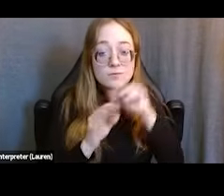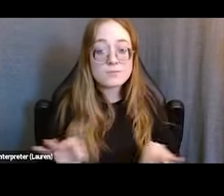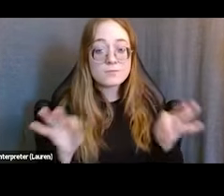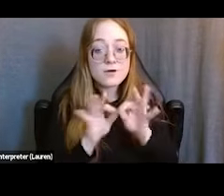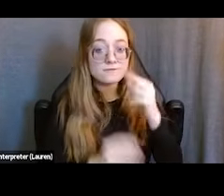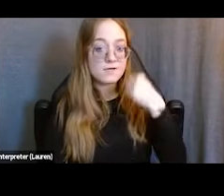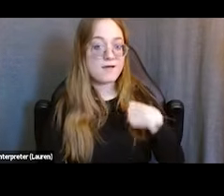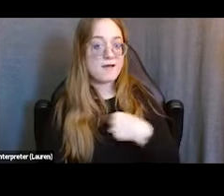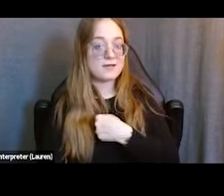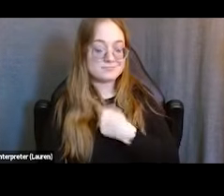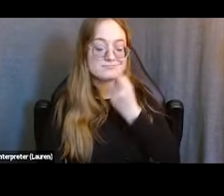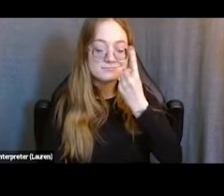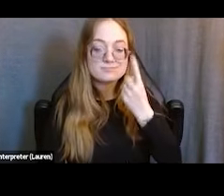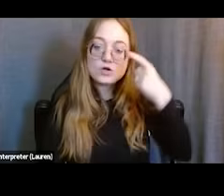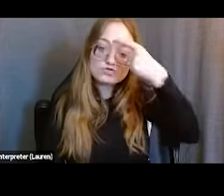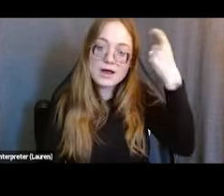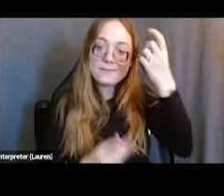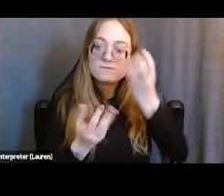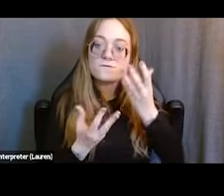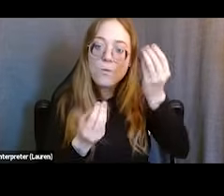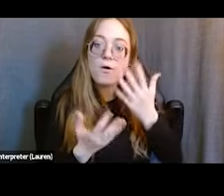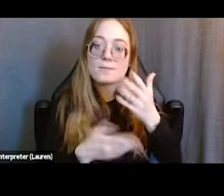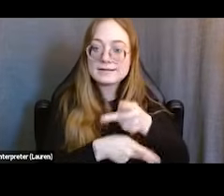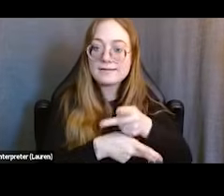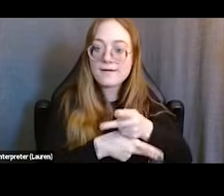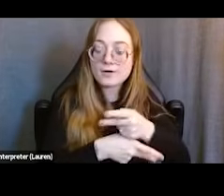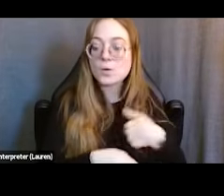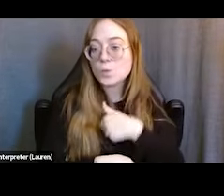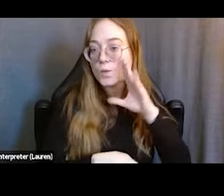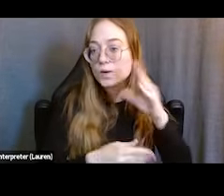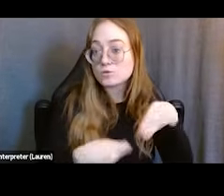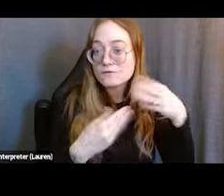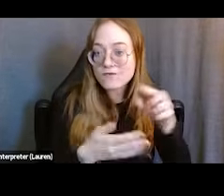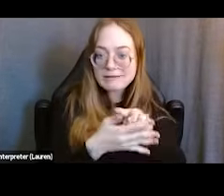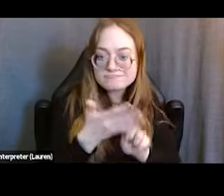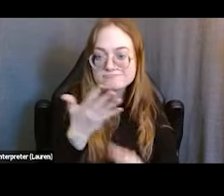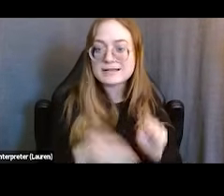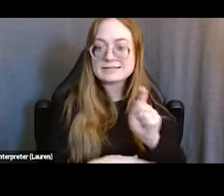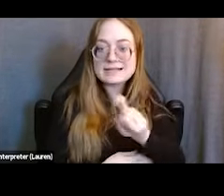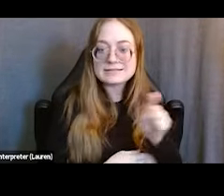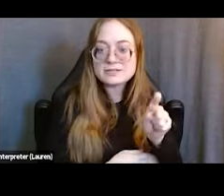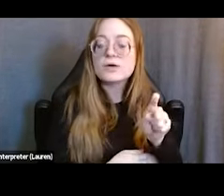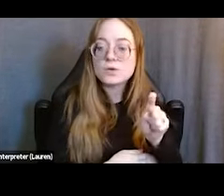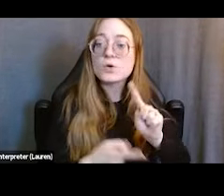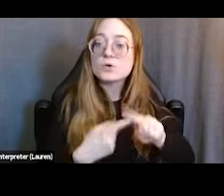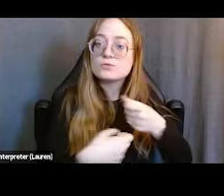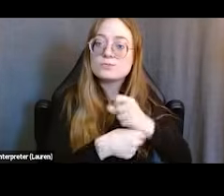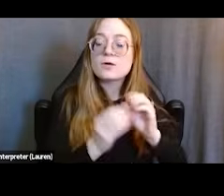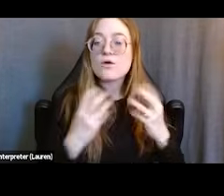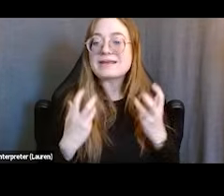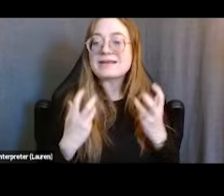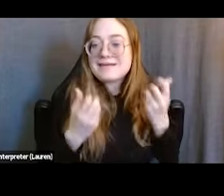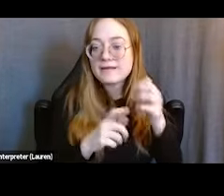understand trauma-informed care, and that we're going to provide the tools that are necessary to create a healing environment for young